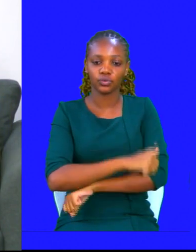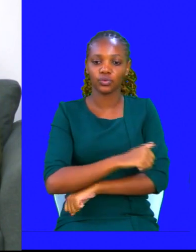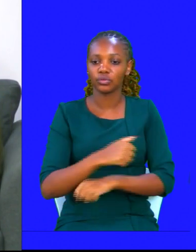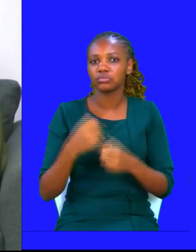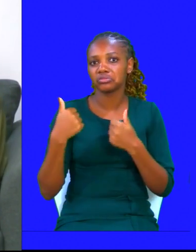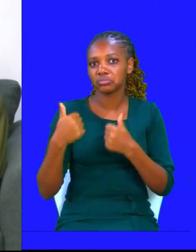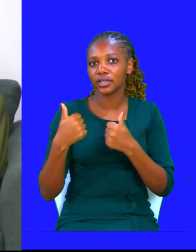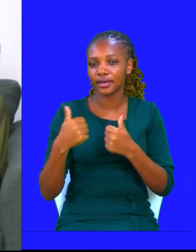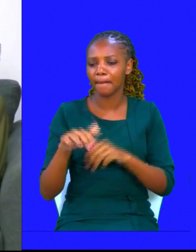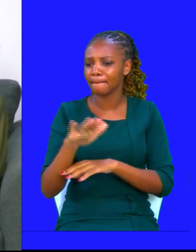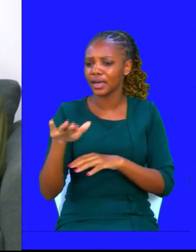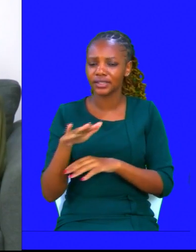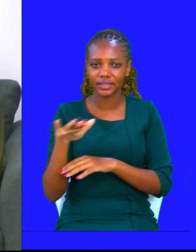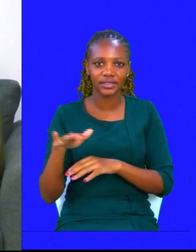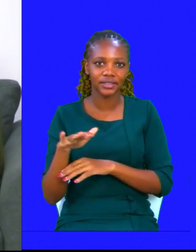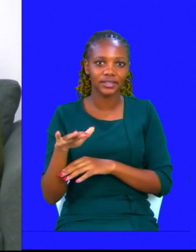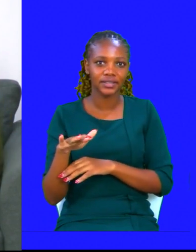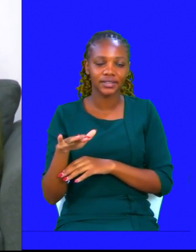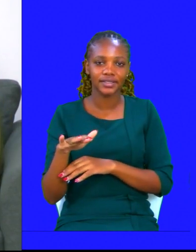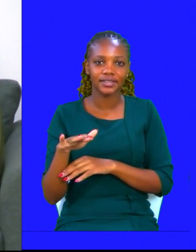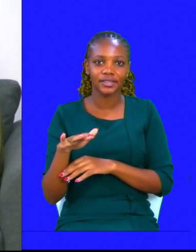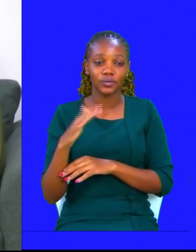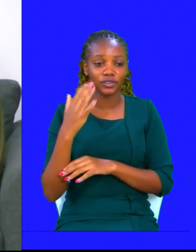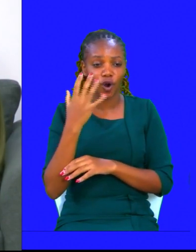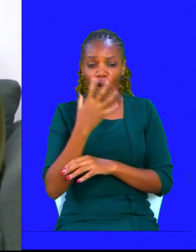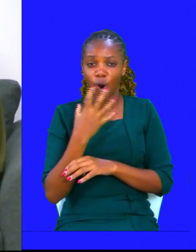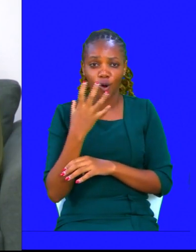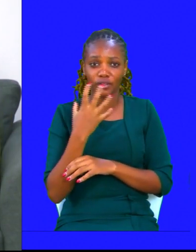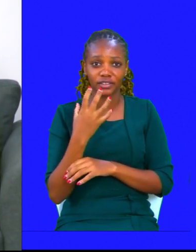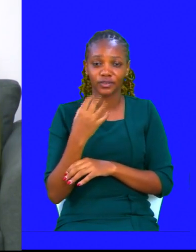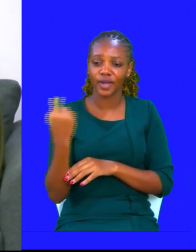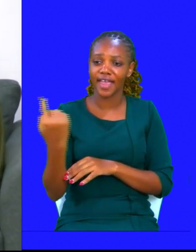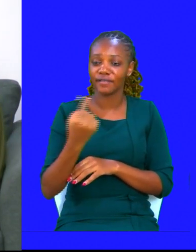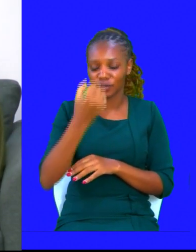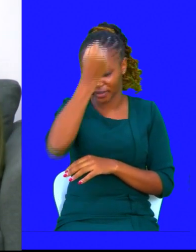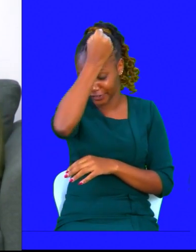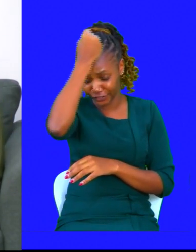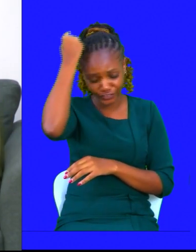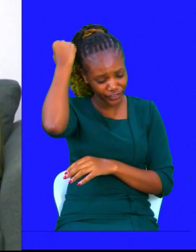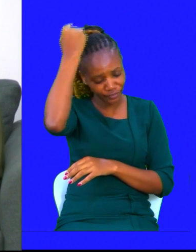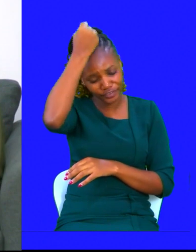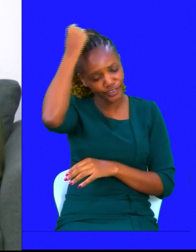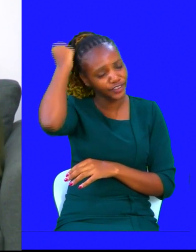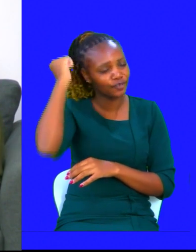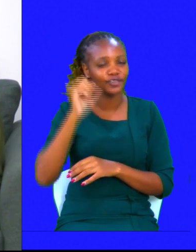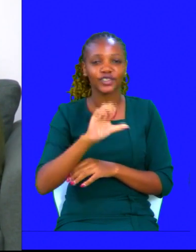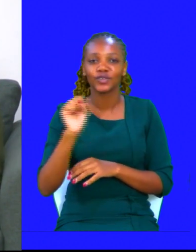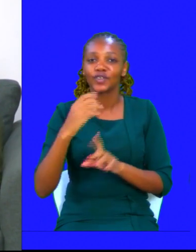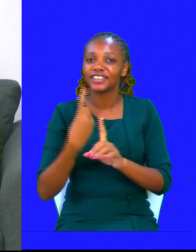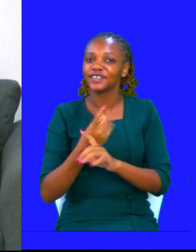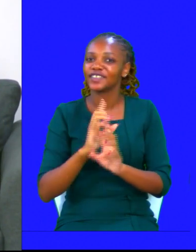is very hot. 2, all of you are shaving, so there's no difference between the girls and the boys.